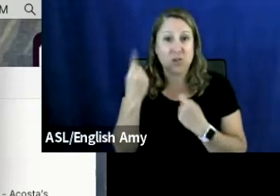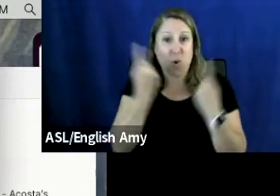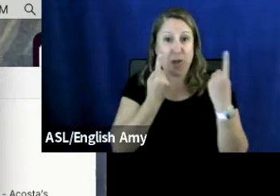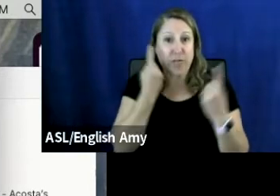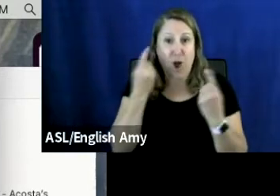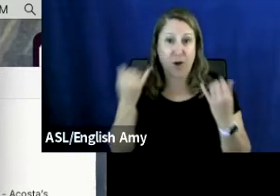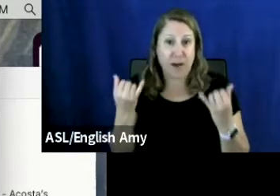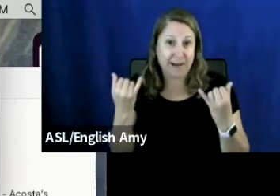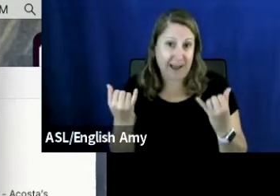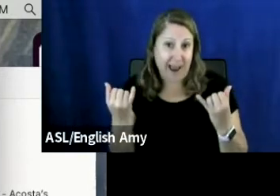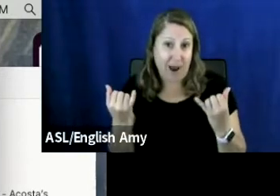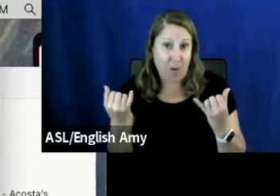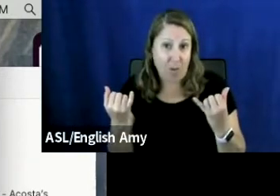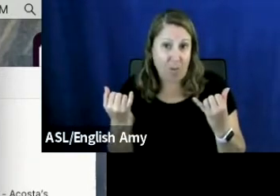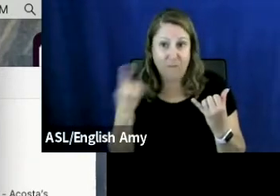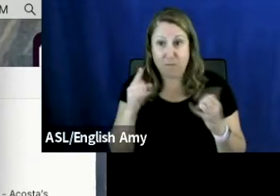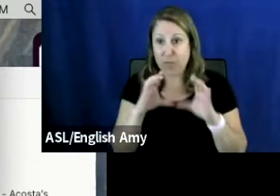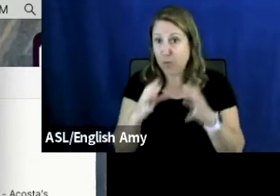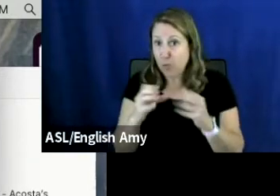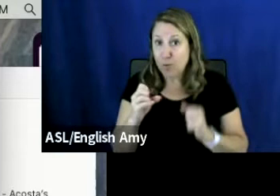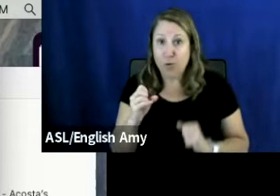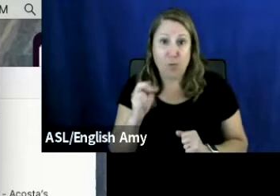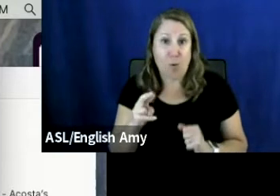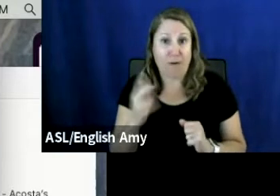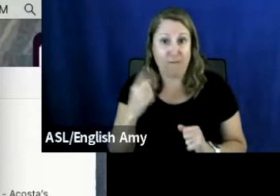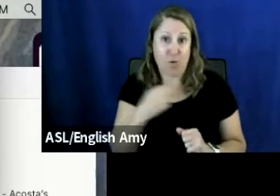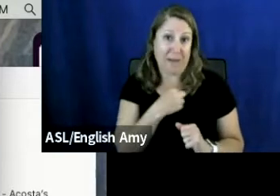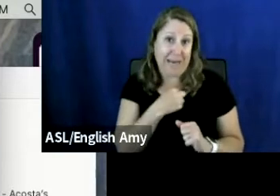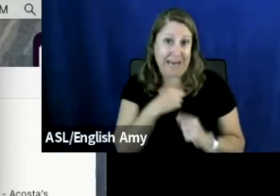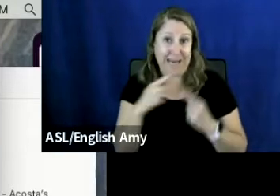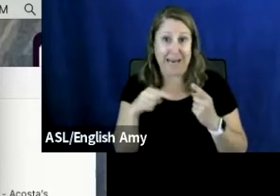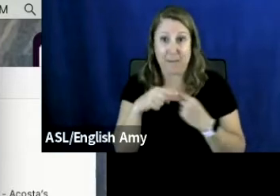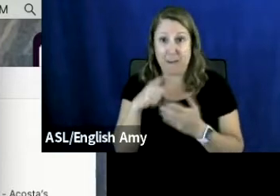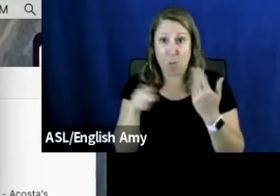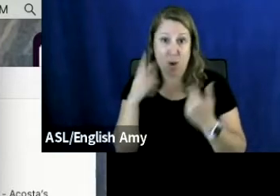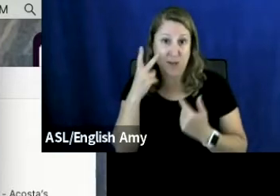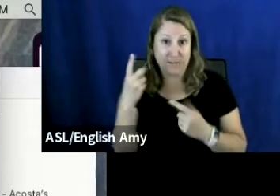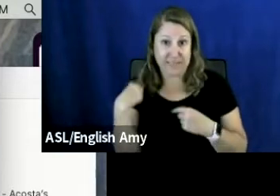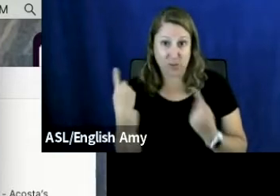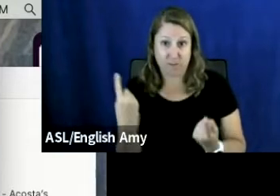put forward to the group or to me about what you've seen or this protocol?